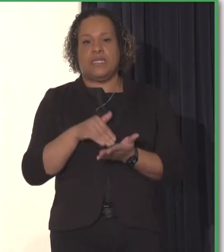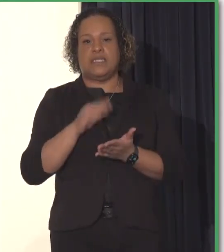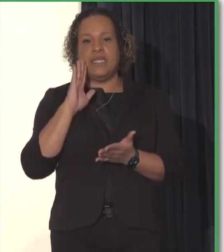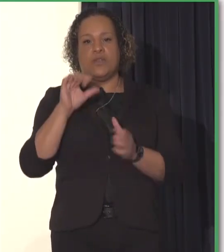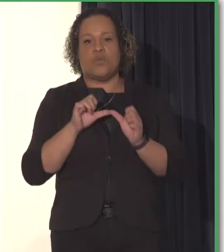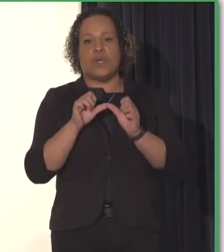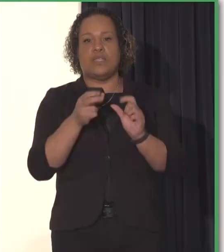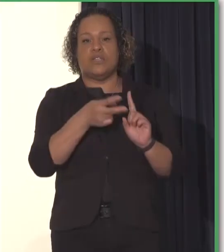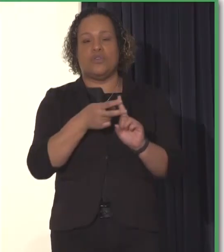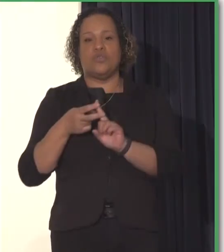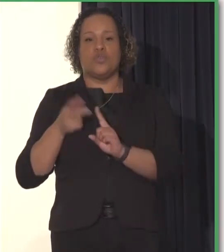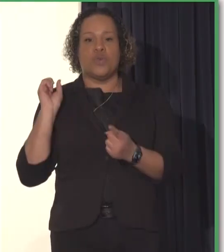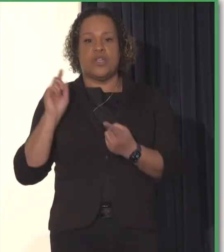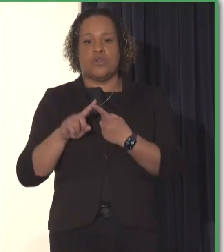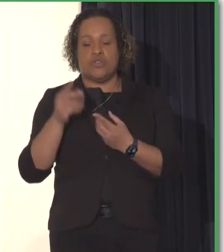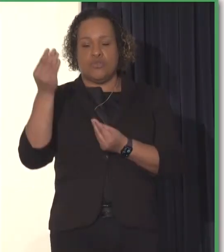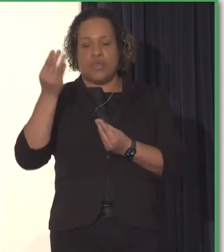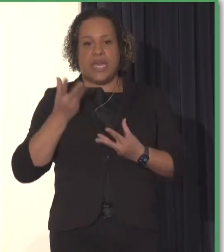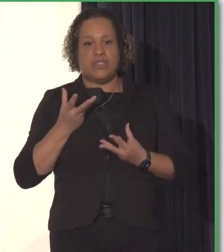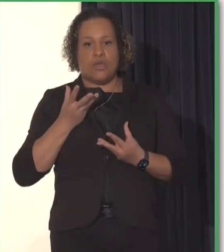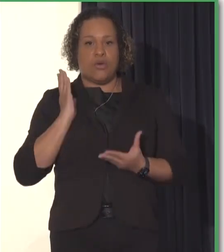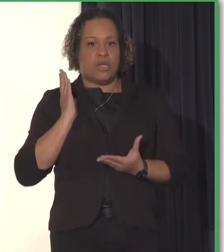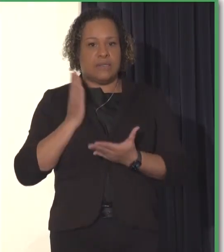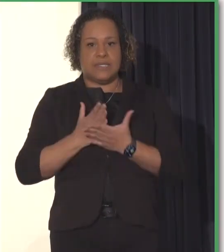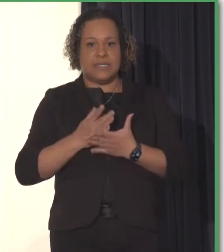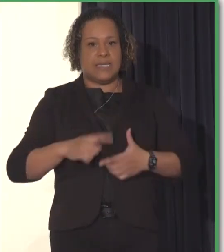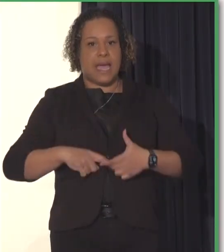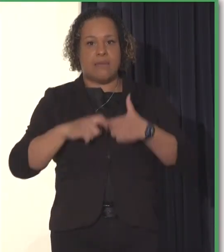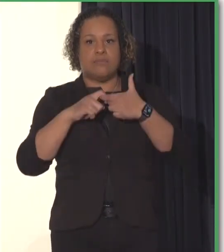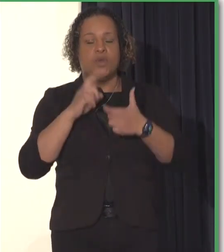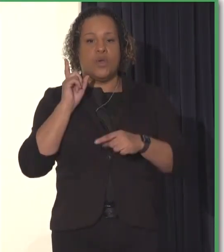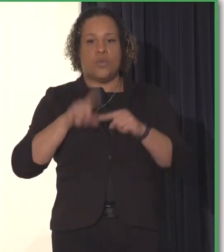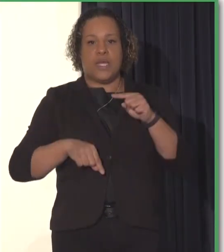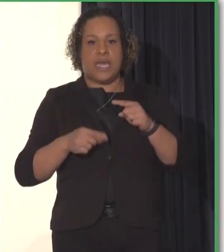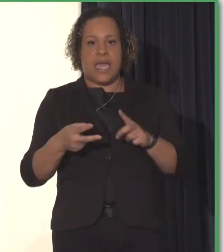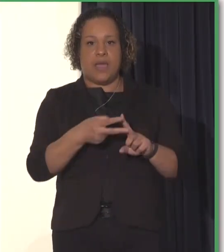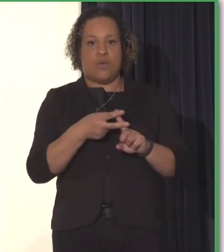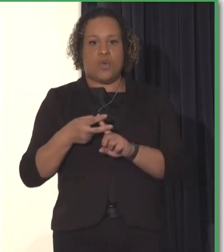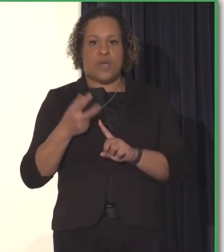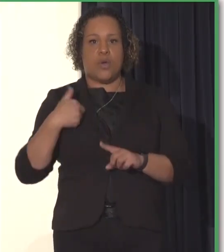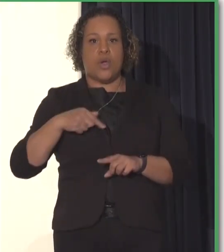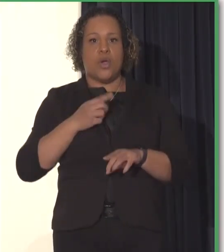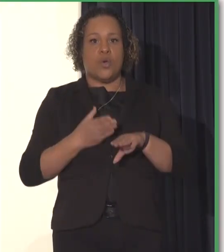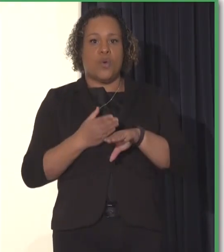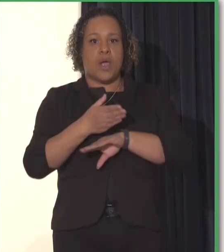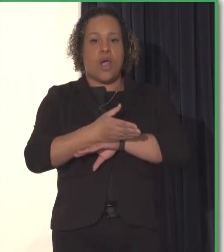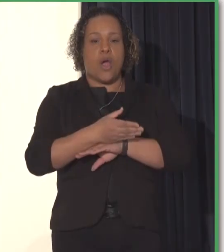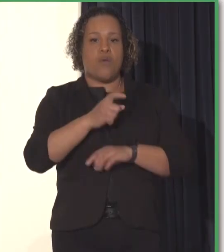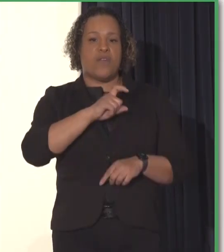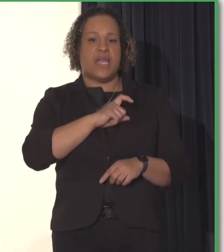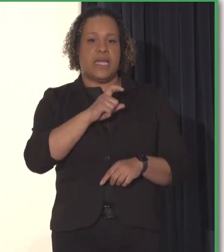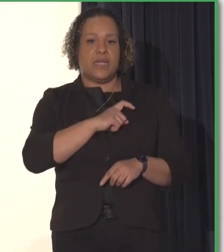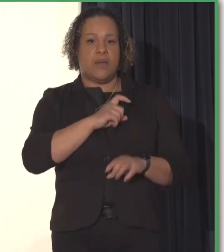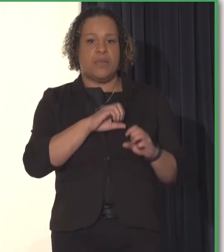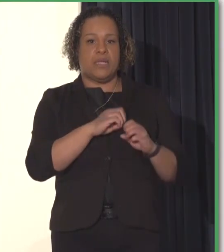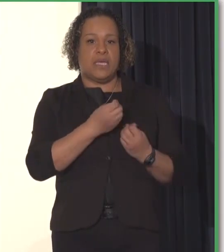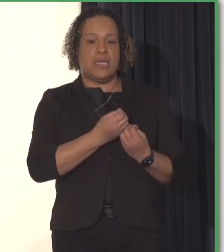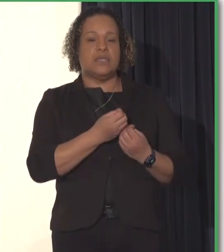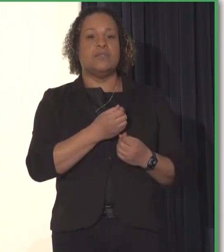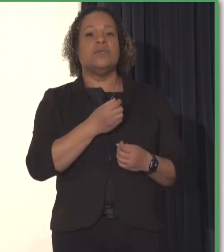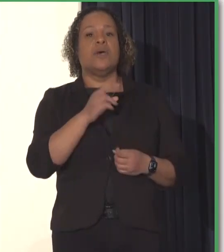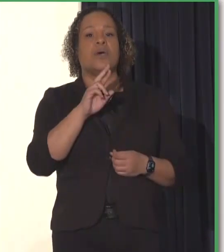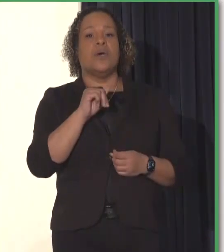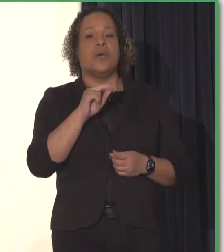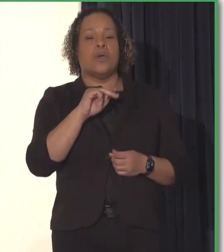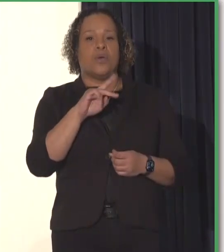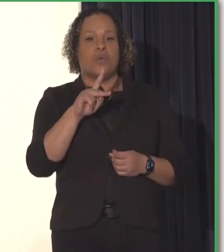recruit until we are told that we can no longer recruit. We are over in our police officer ranks, but we do have some vacancies